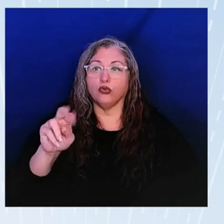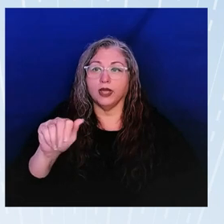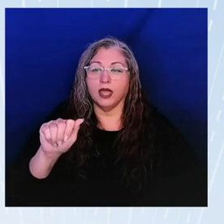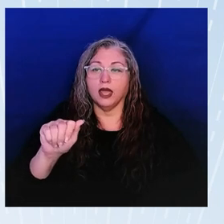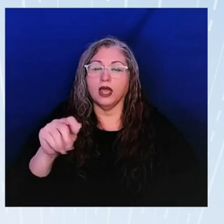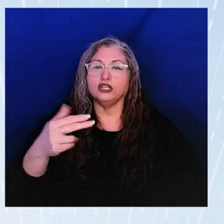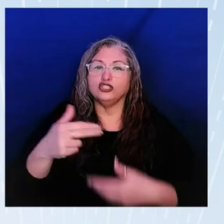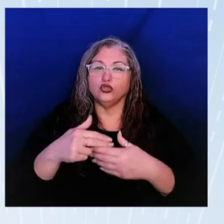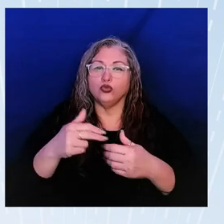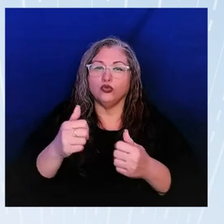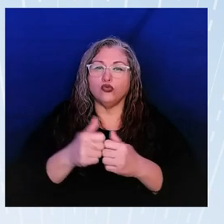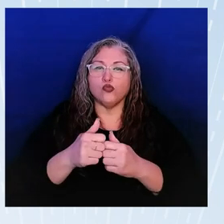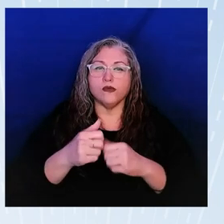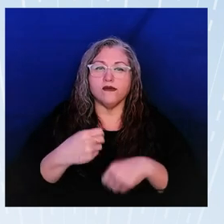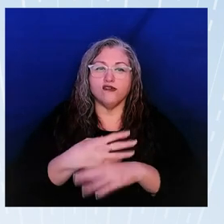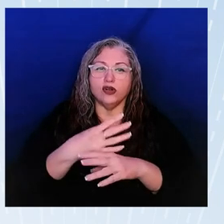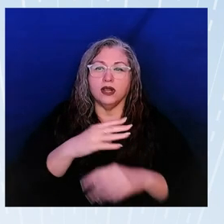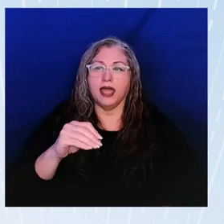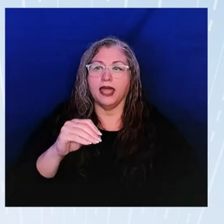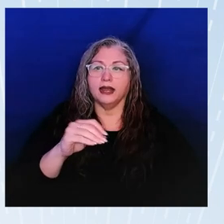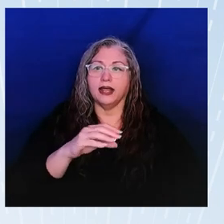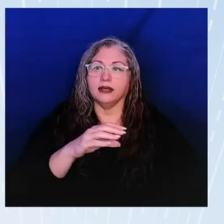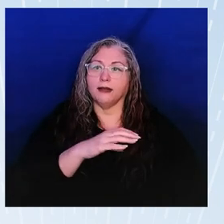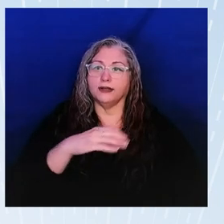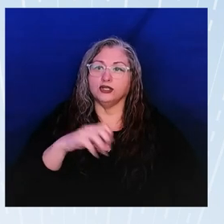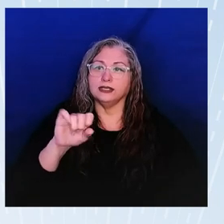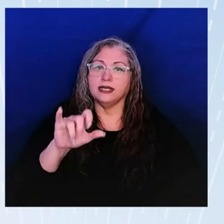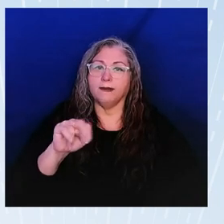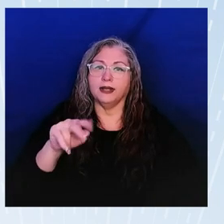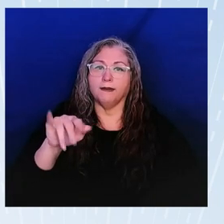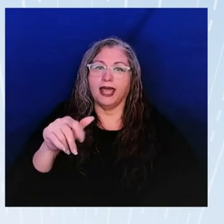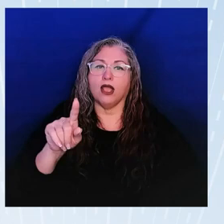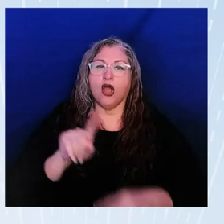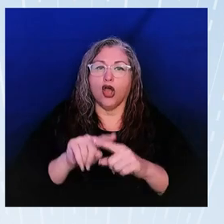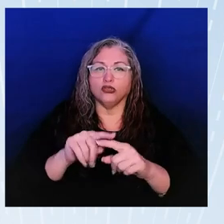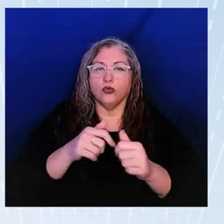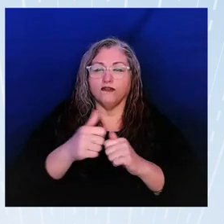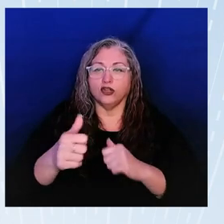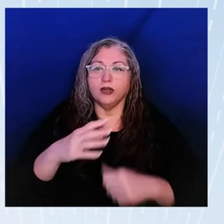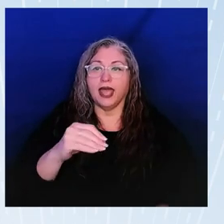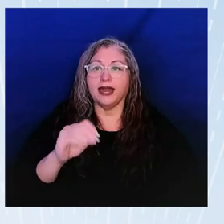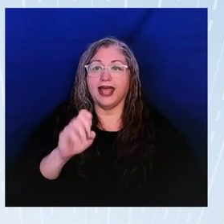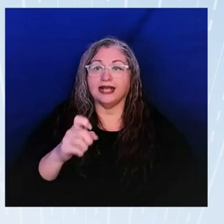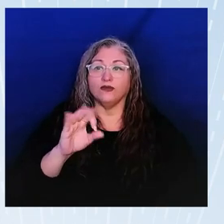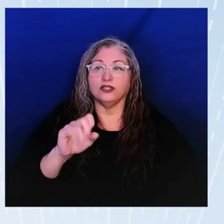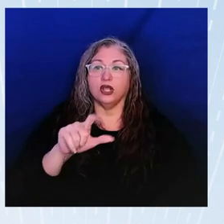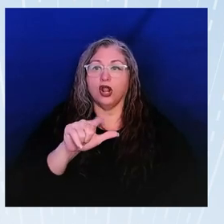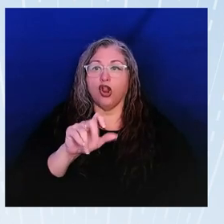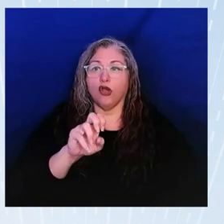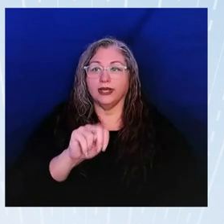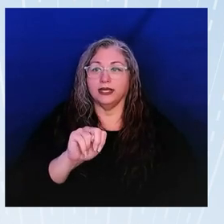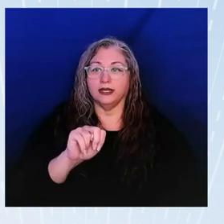us virtually, and Commissioner Simon Pang joining us virtually as well. And our ex officio member is Laureen